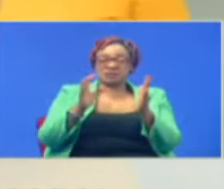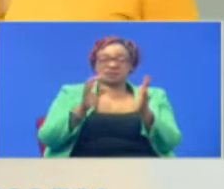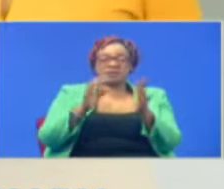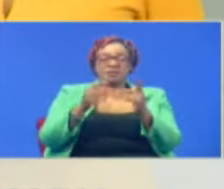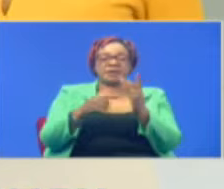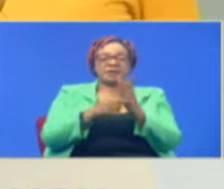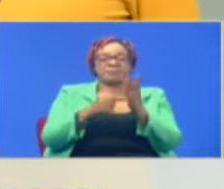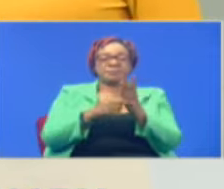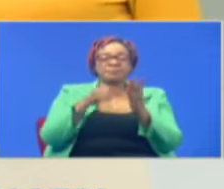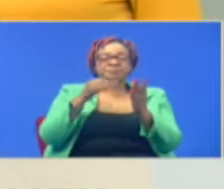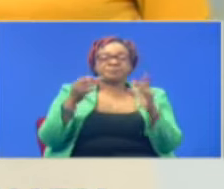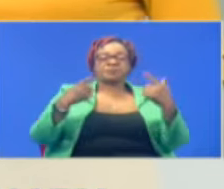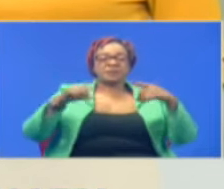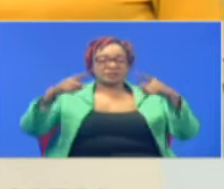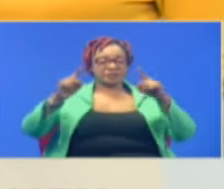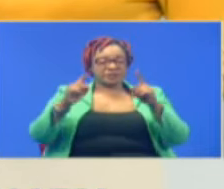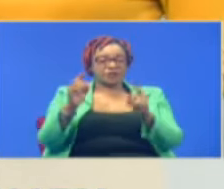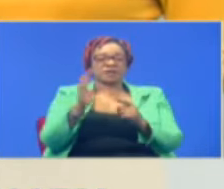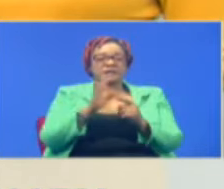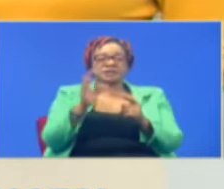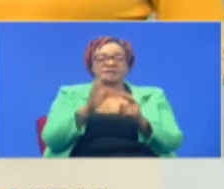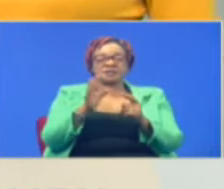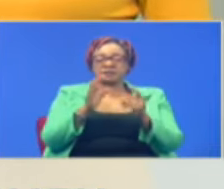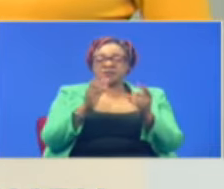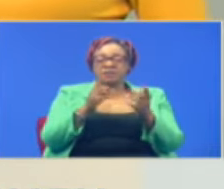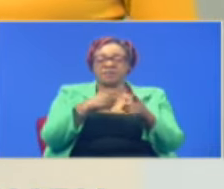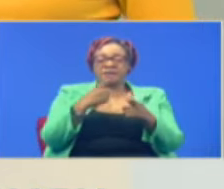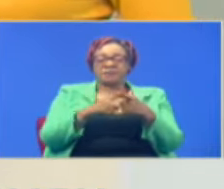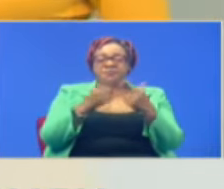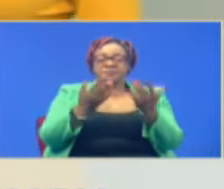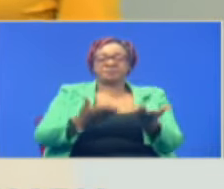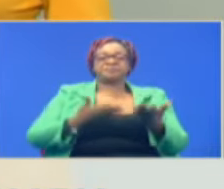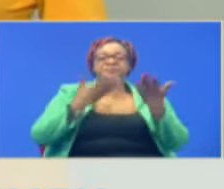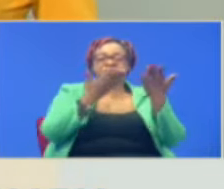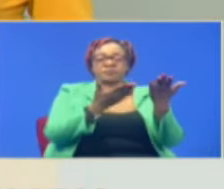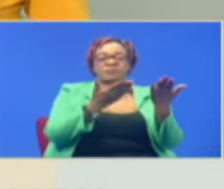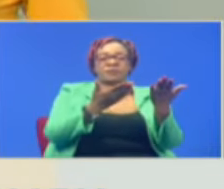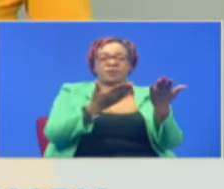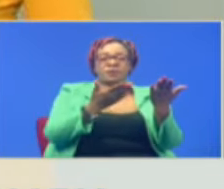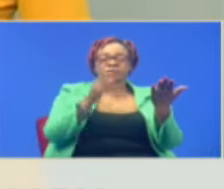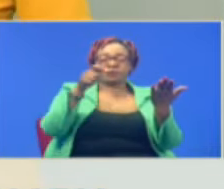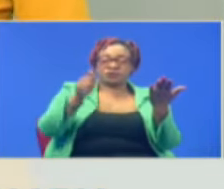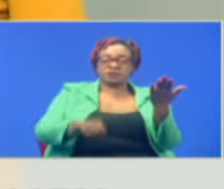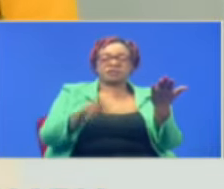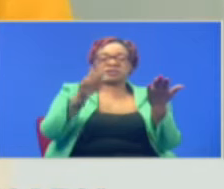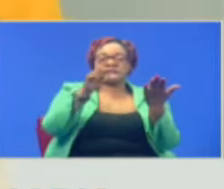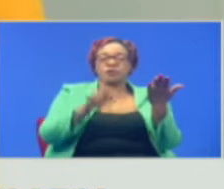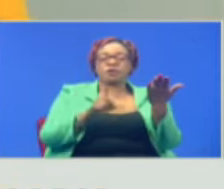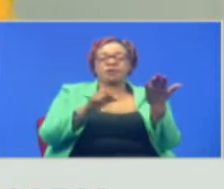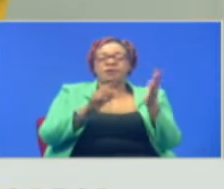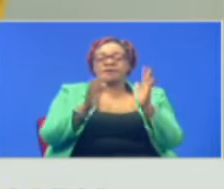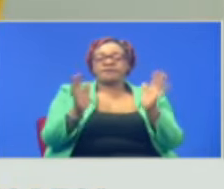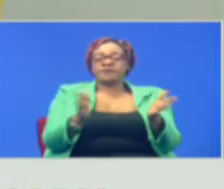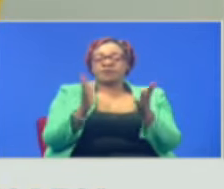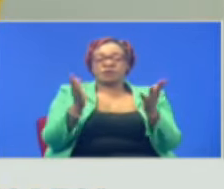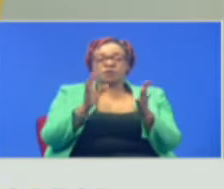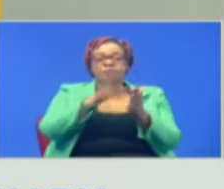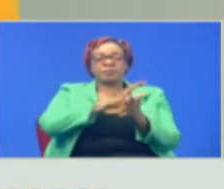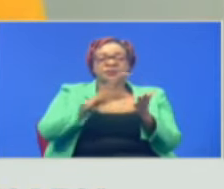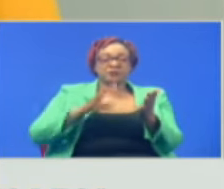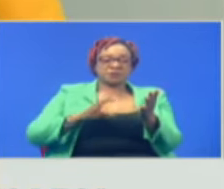of the successful candidate is then sent to the Justice and Legal Affairs Committee of Parliament, that's JLAC,